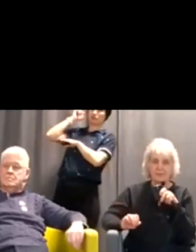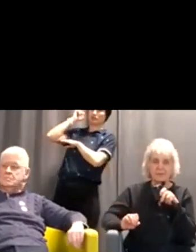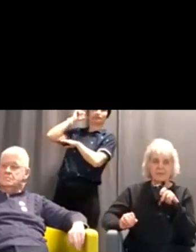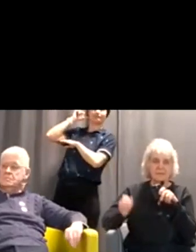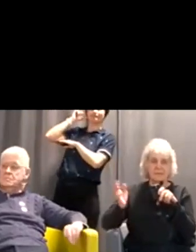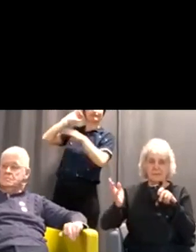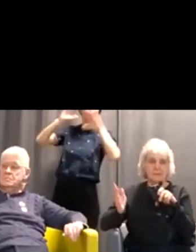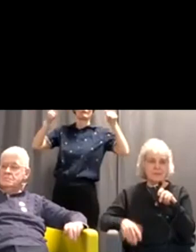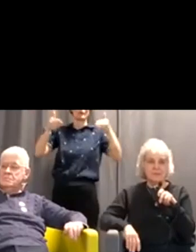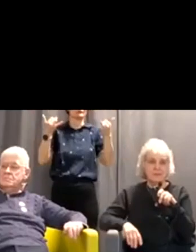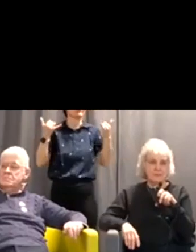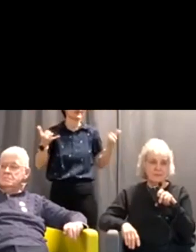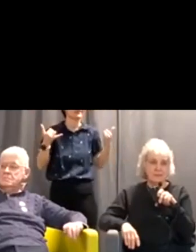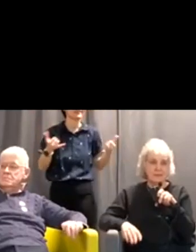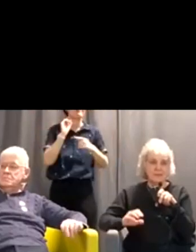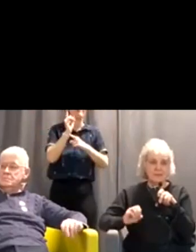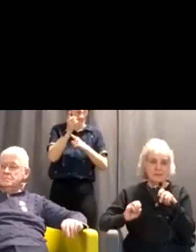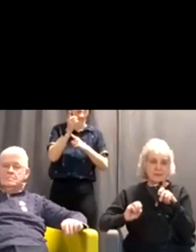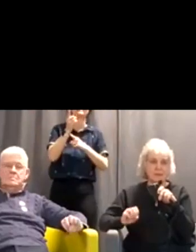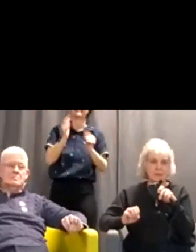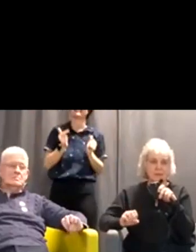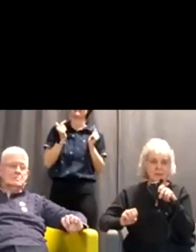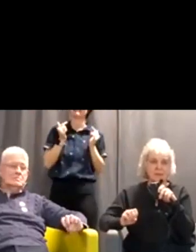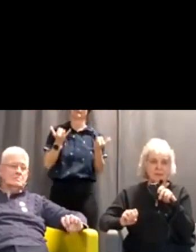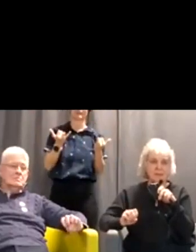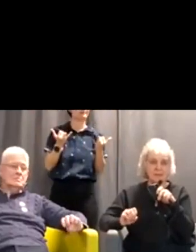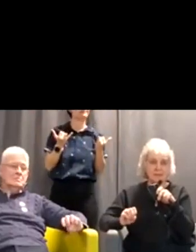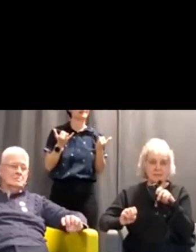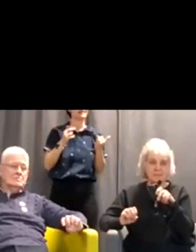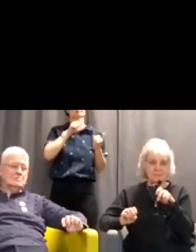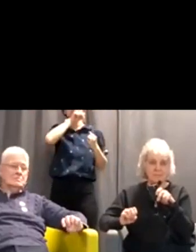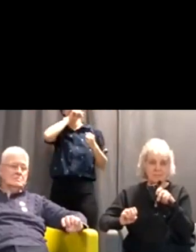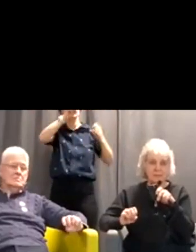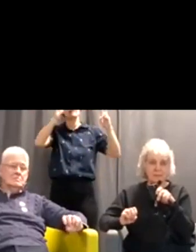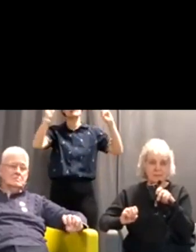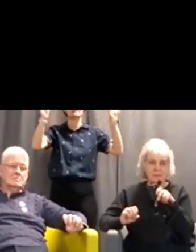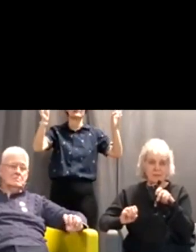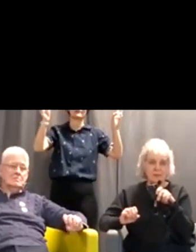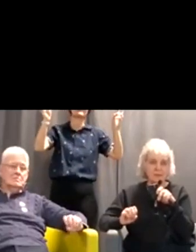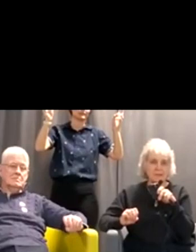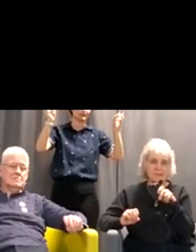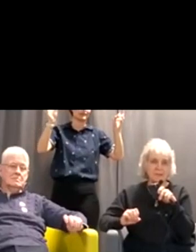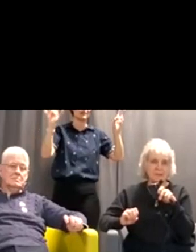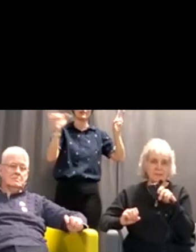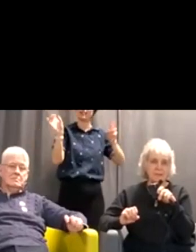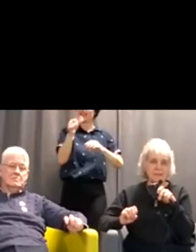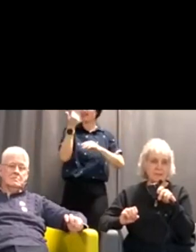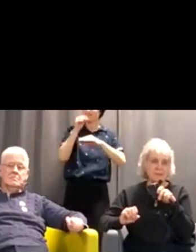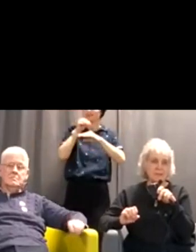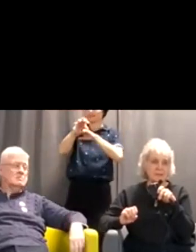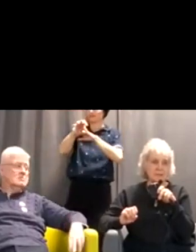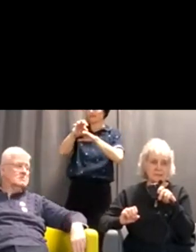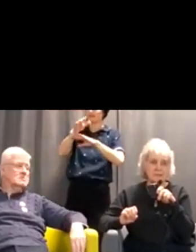and live in the present," basically. And I love that. And the only other thing I could say is to